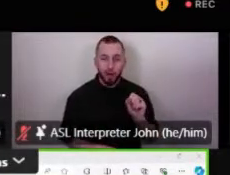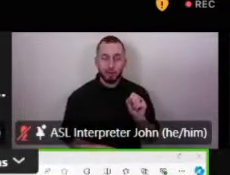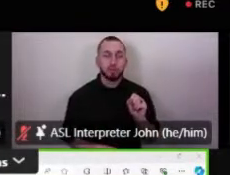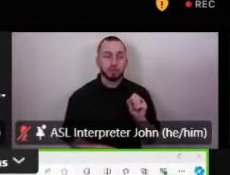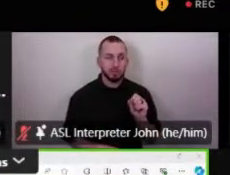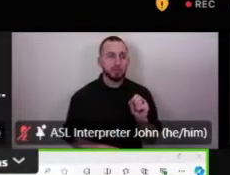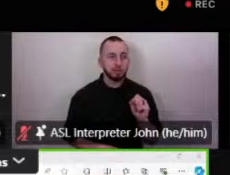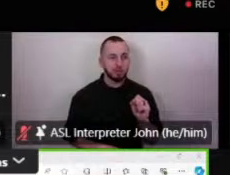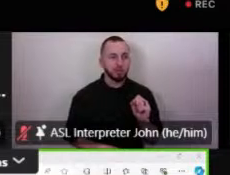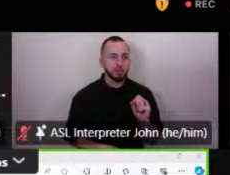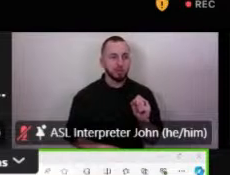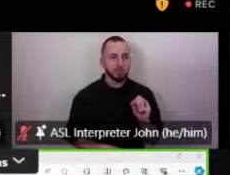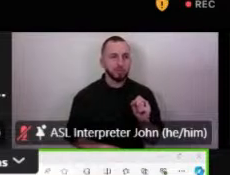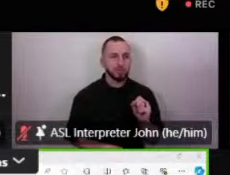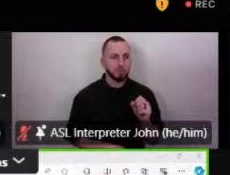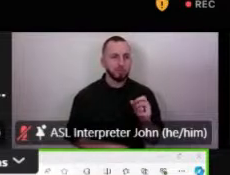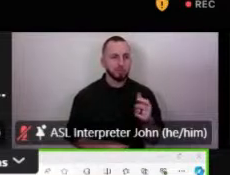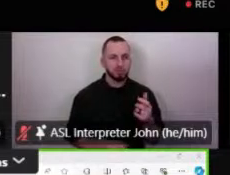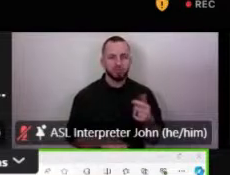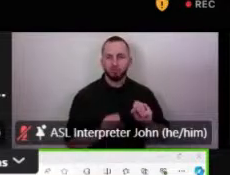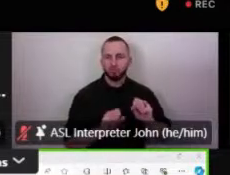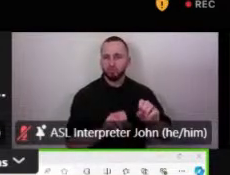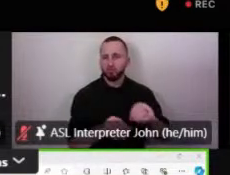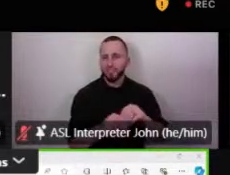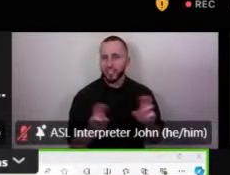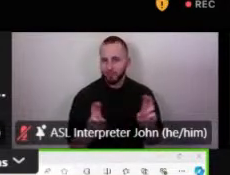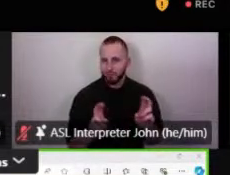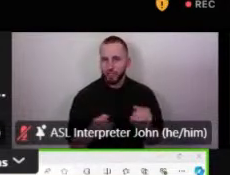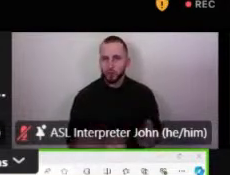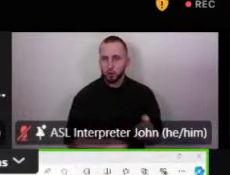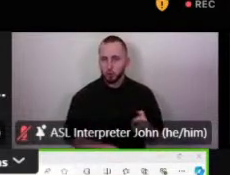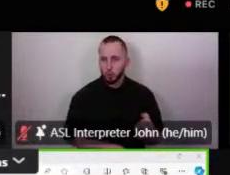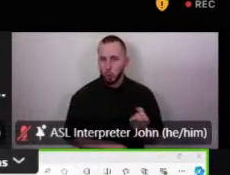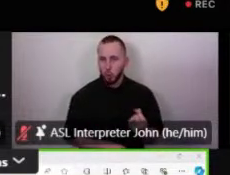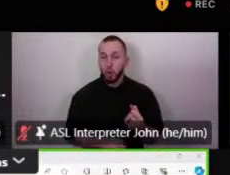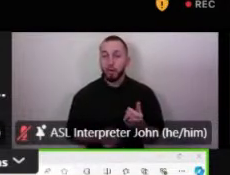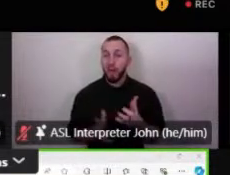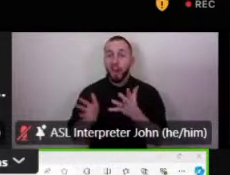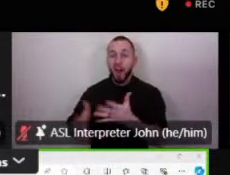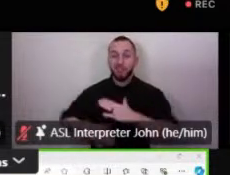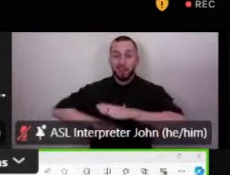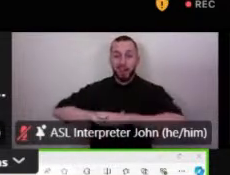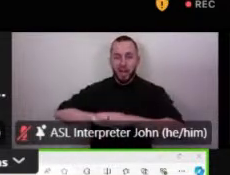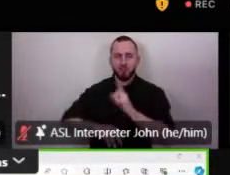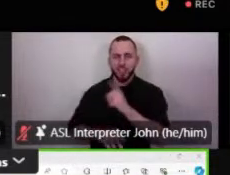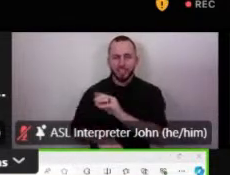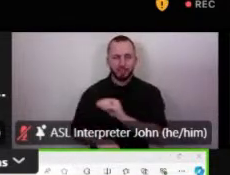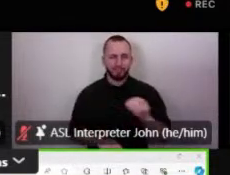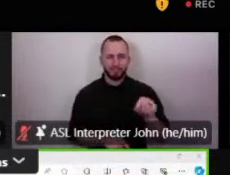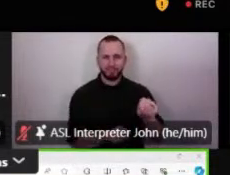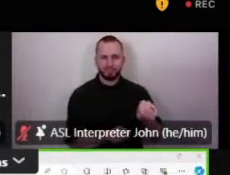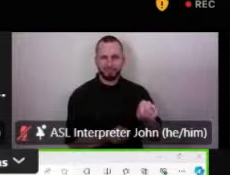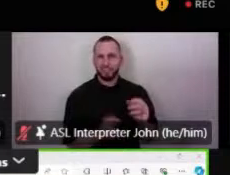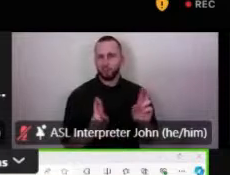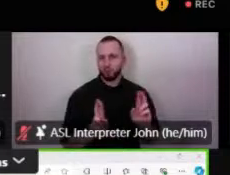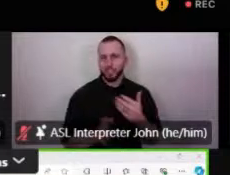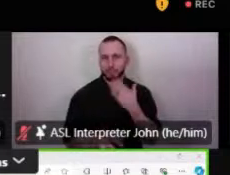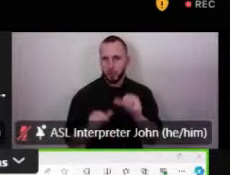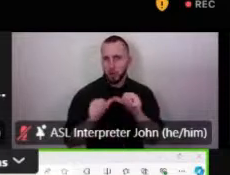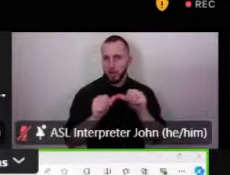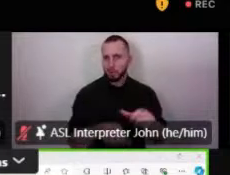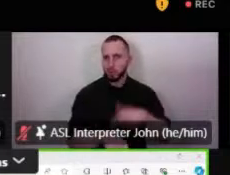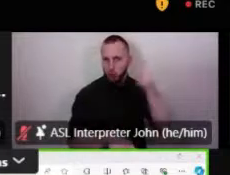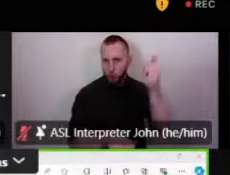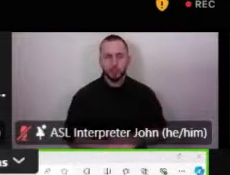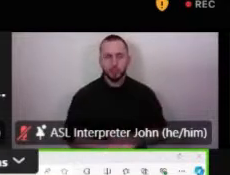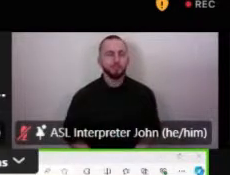into the refrigerator drawer. So instead of leaving lemons or limes out on the counter, they're really best in the refrigerator. When it comes to greens, I